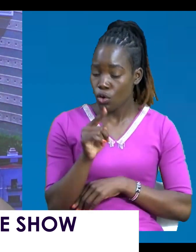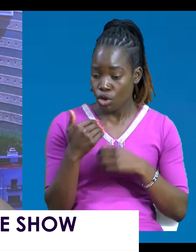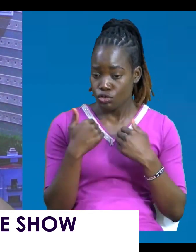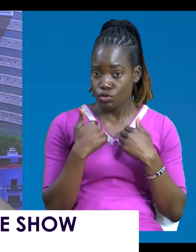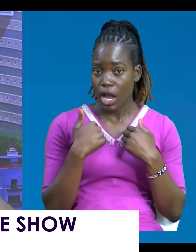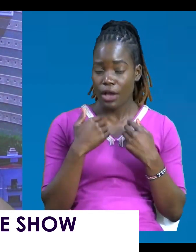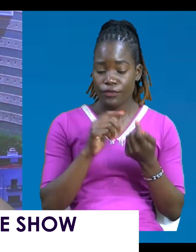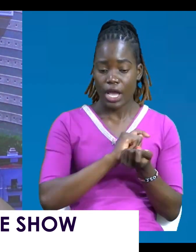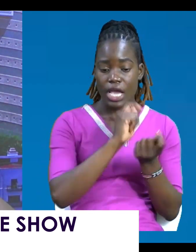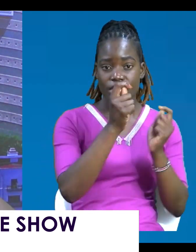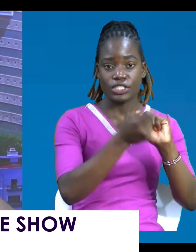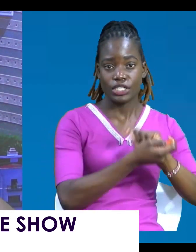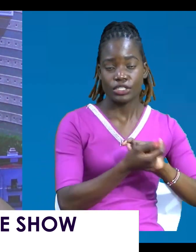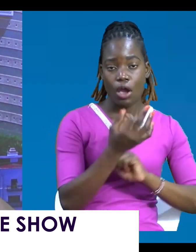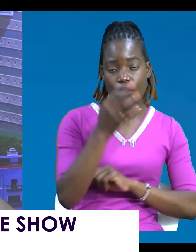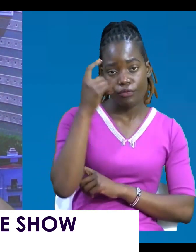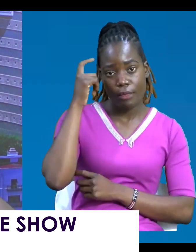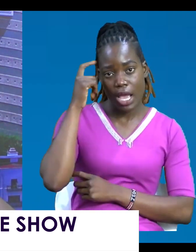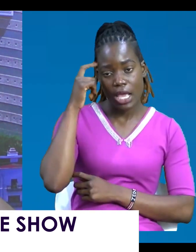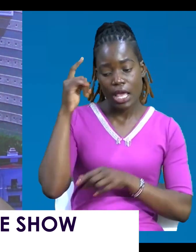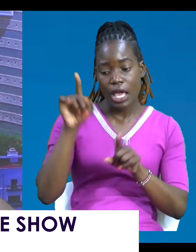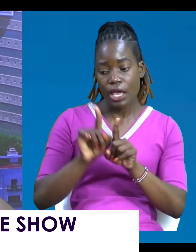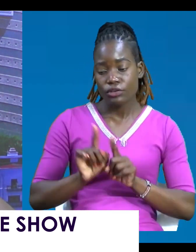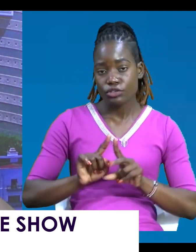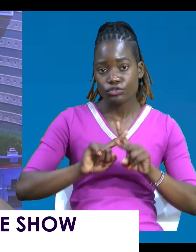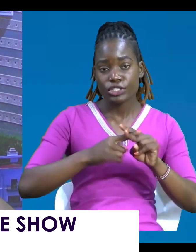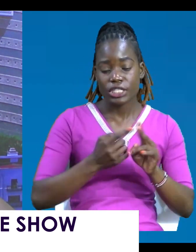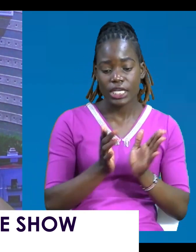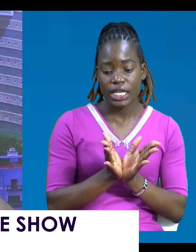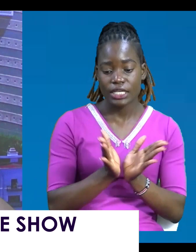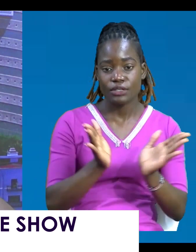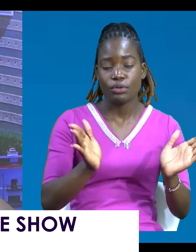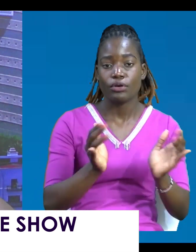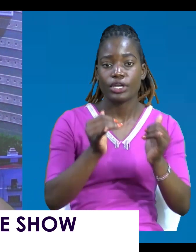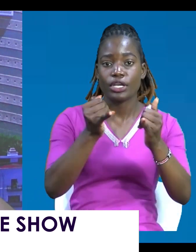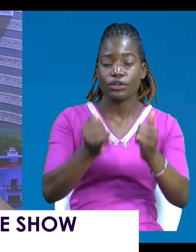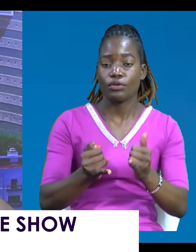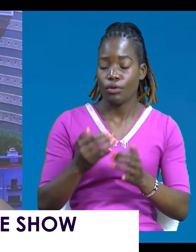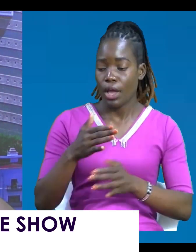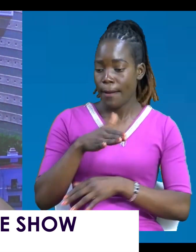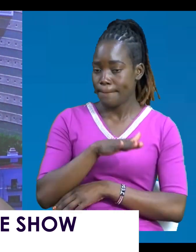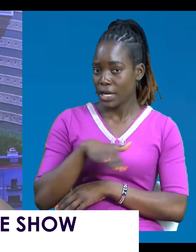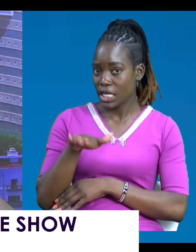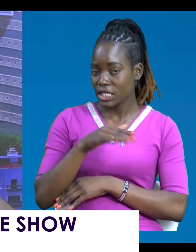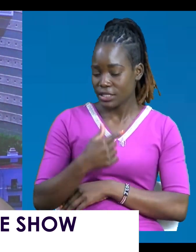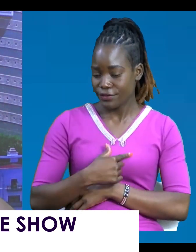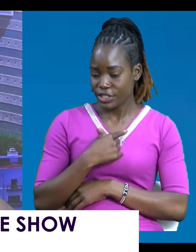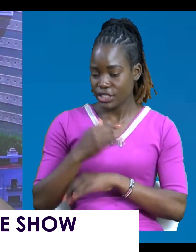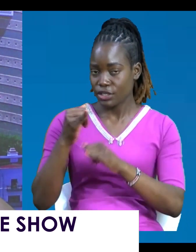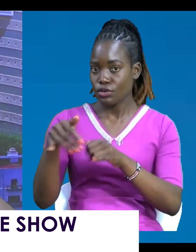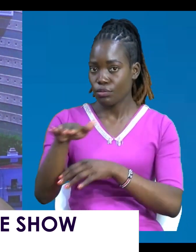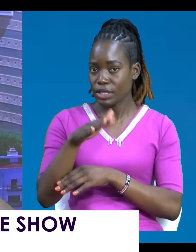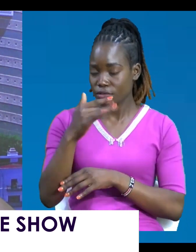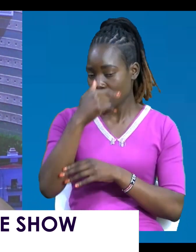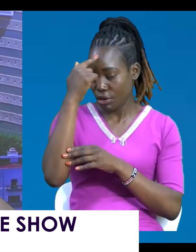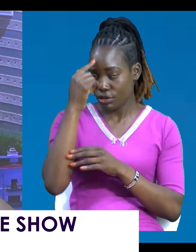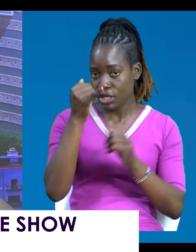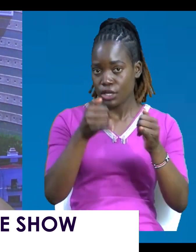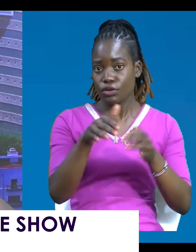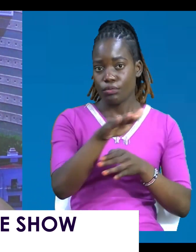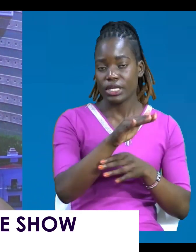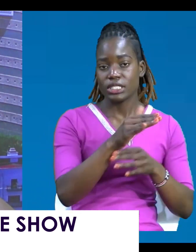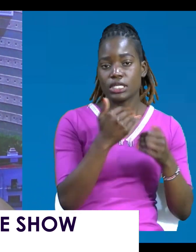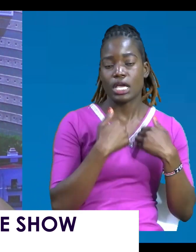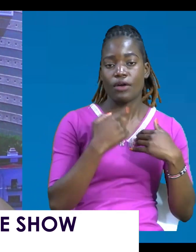have a shift of mind and to start exploring new places. New places comes with new